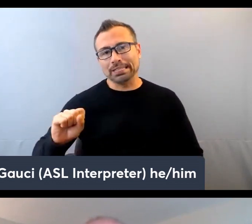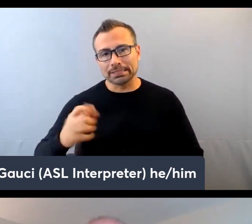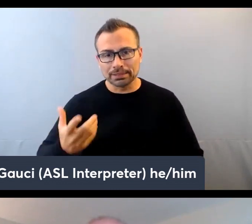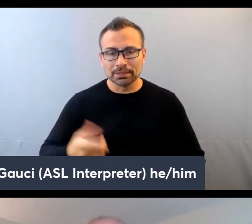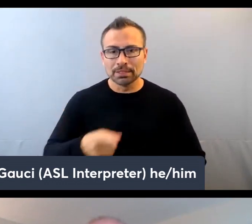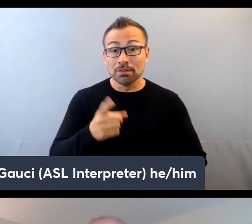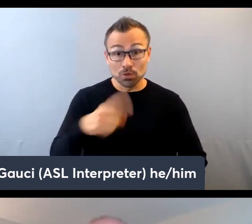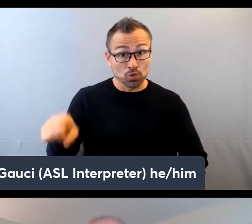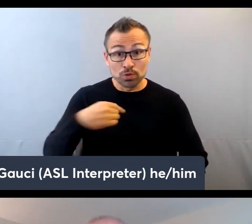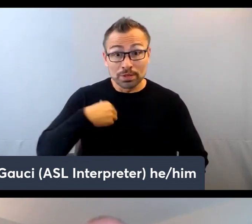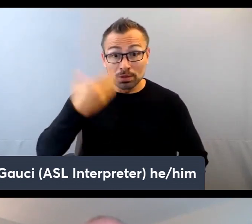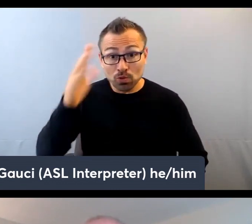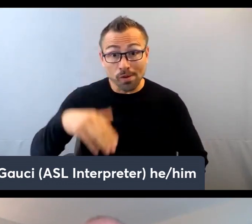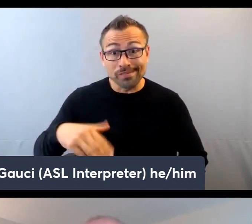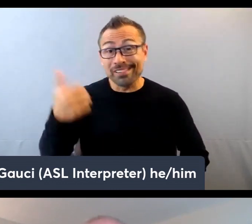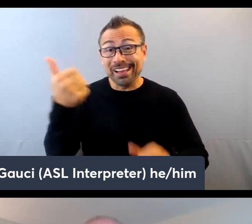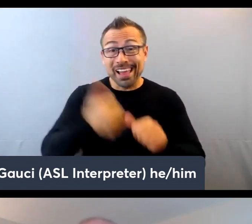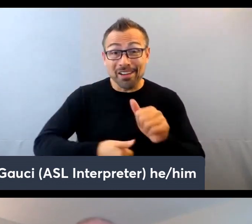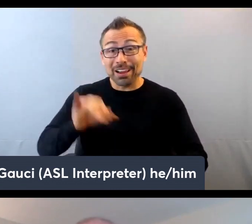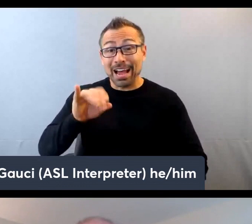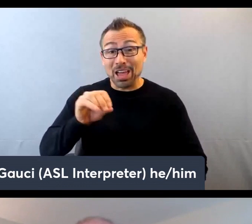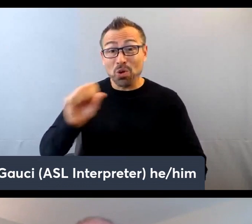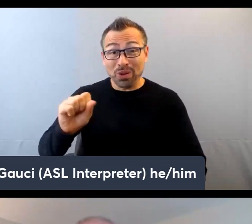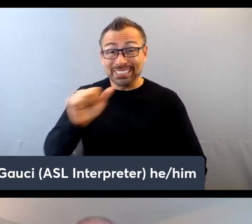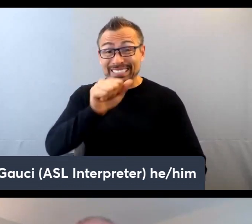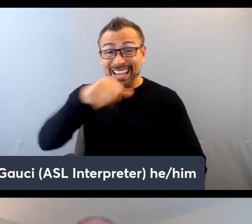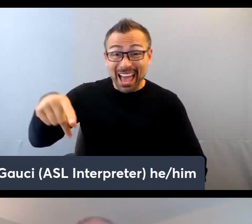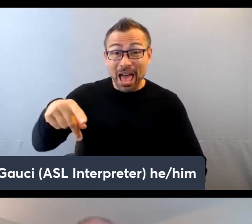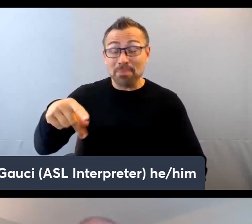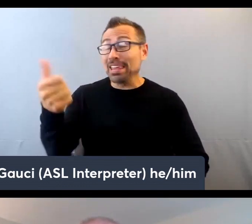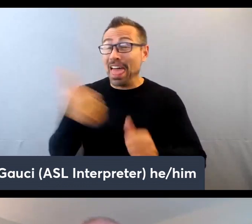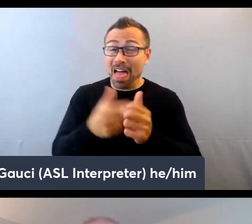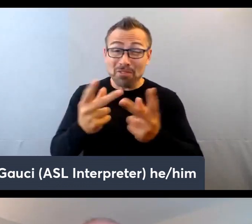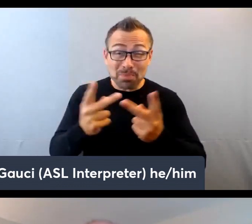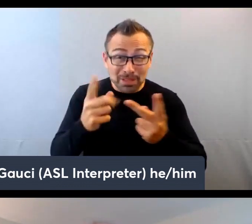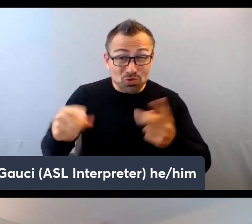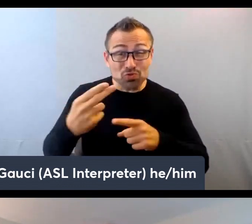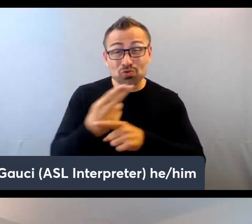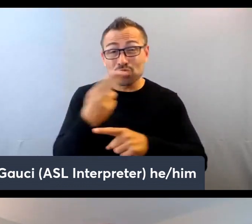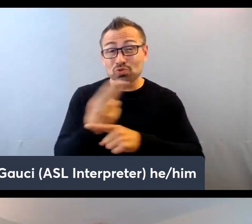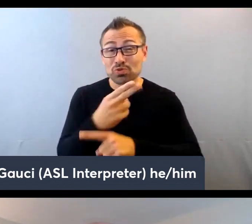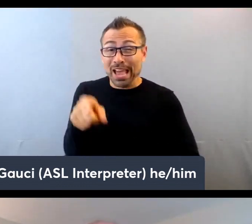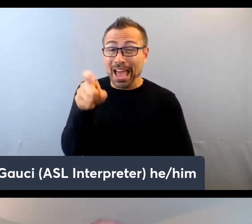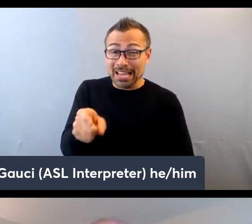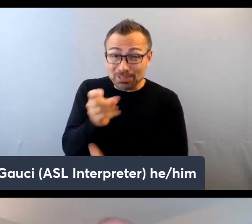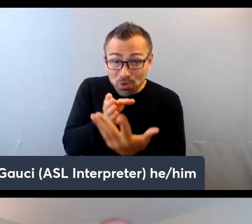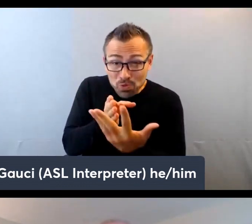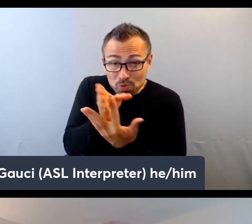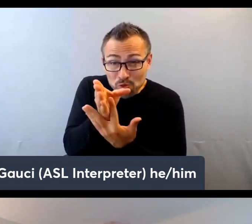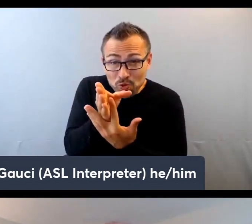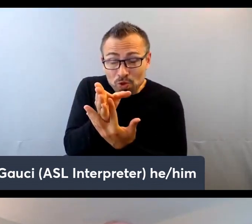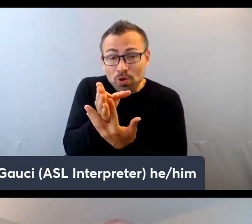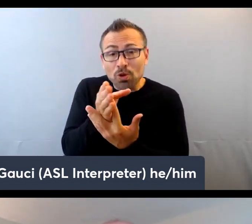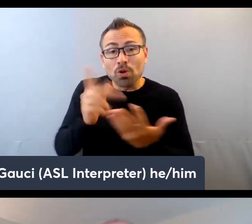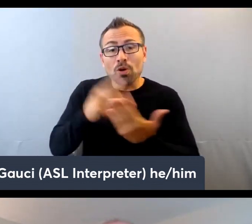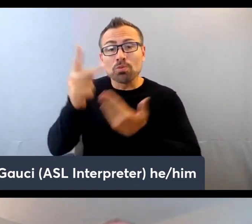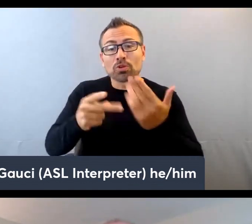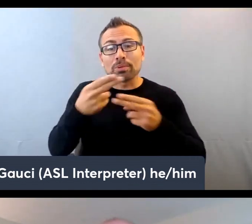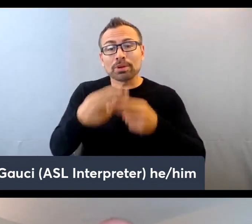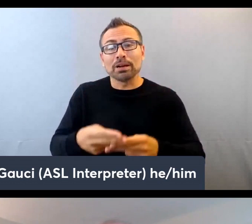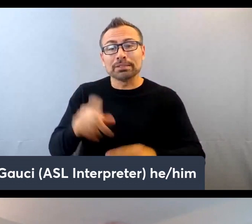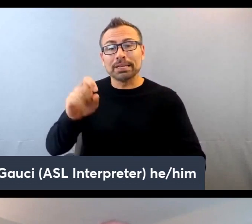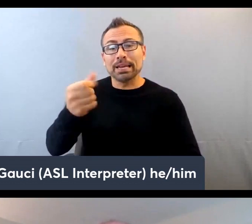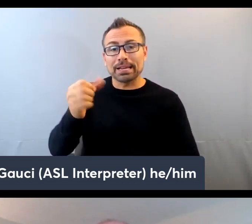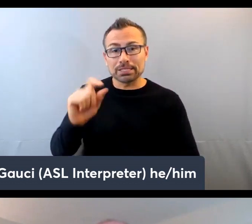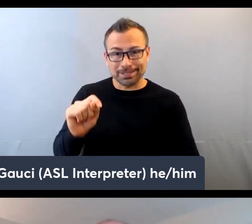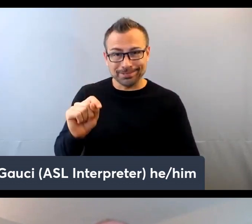know, every iOS app everywhere that you use has to go through a program called Xcode, which is